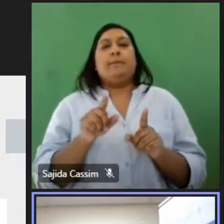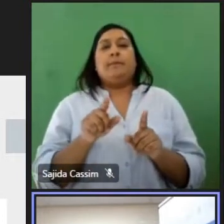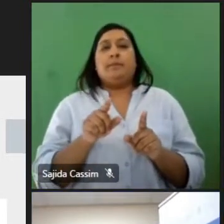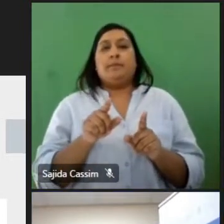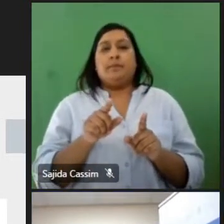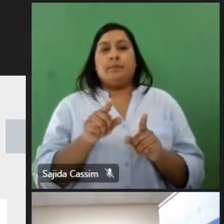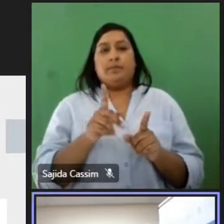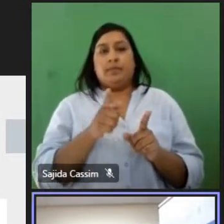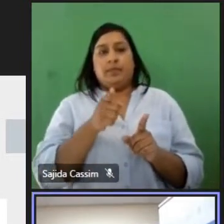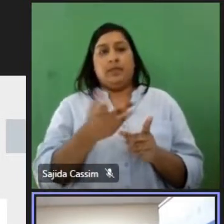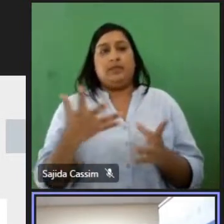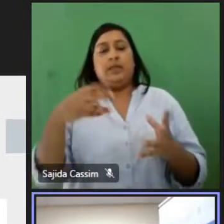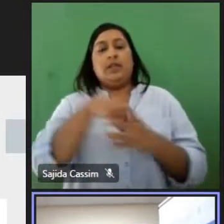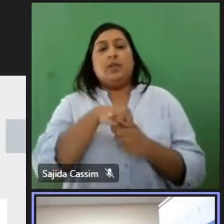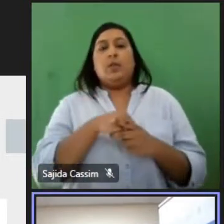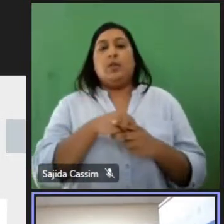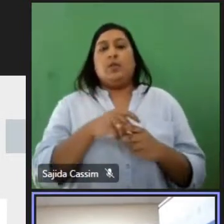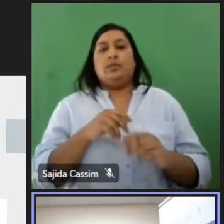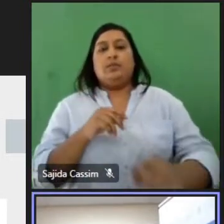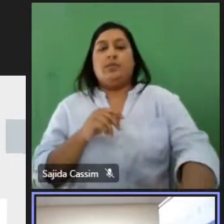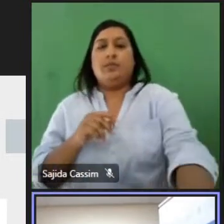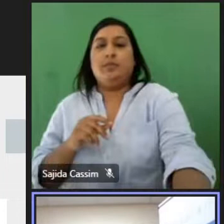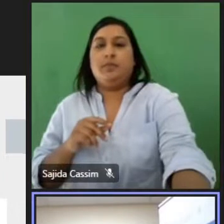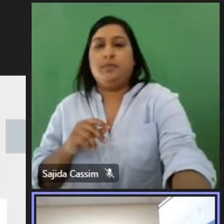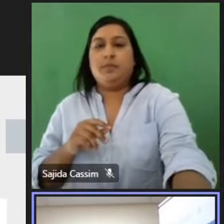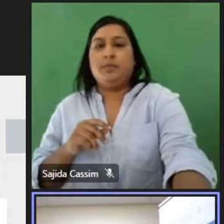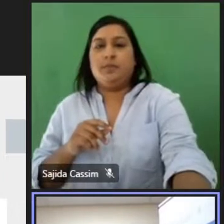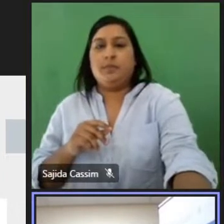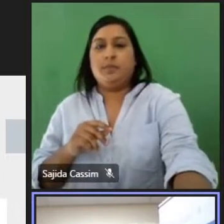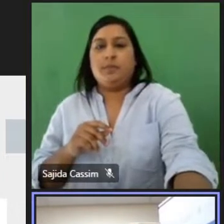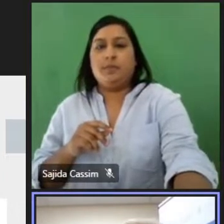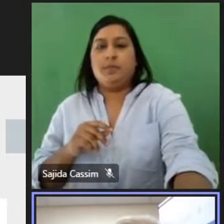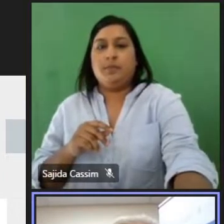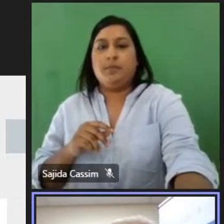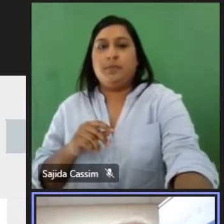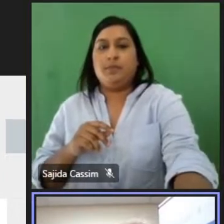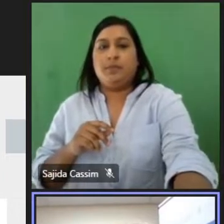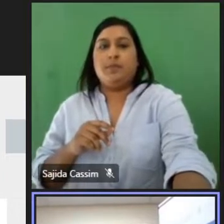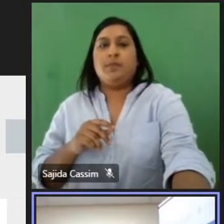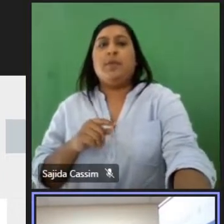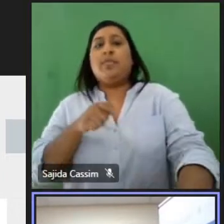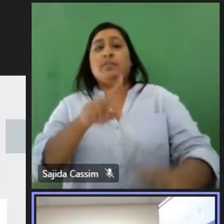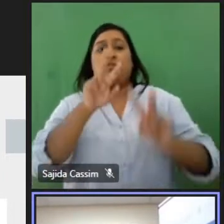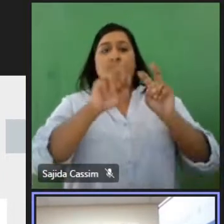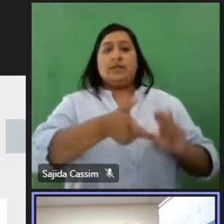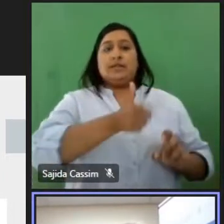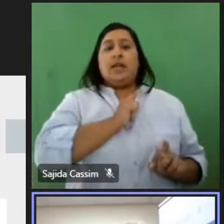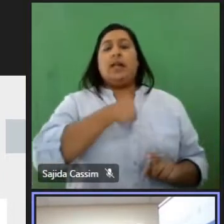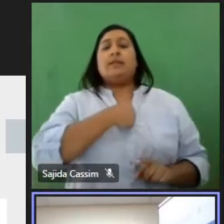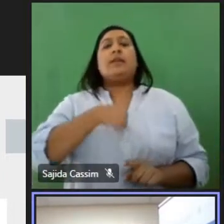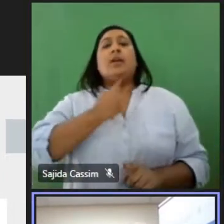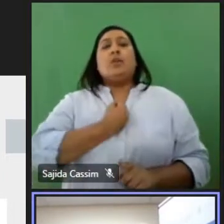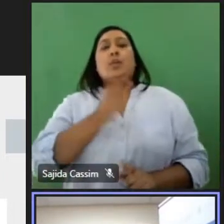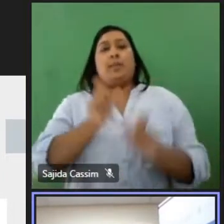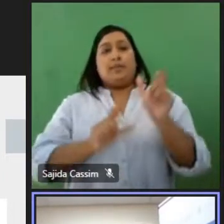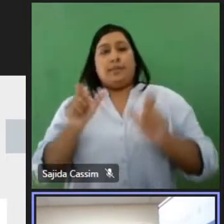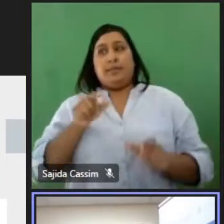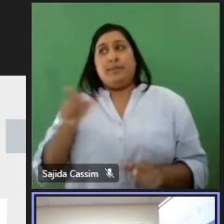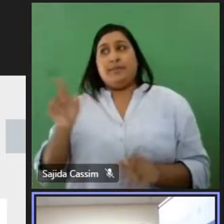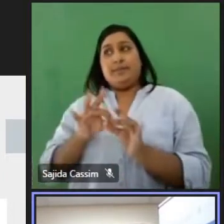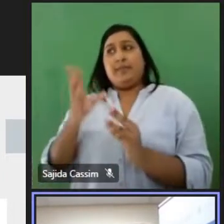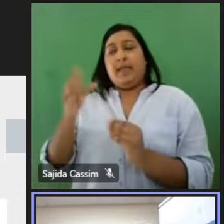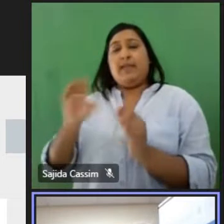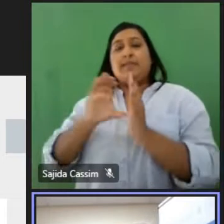severity. And research also indicates that young people with disabilities in particular lack access to